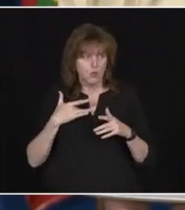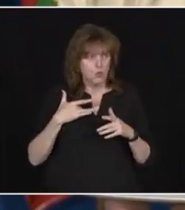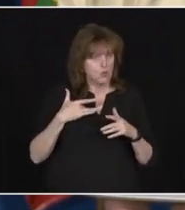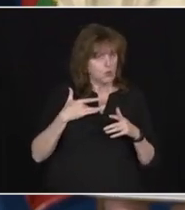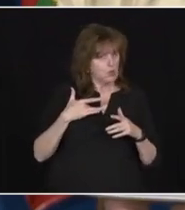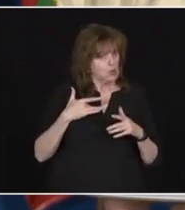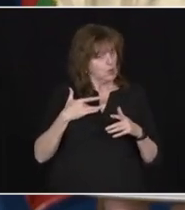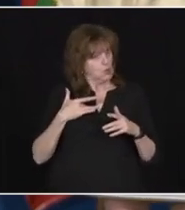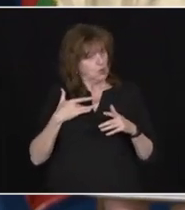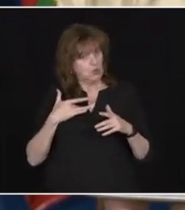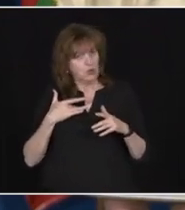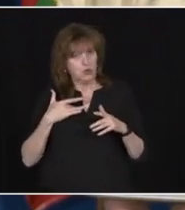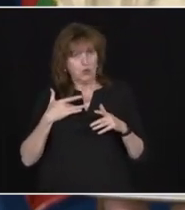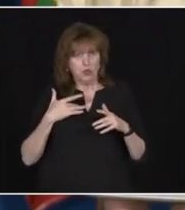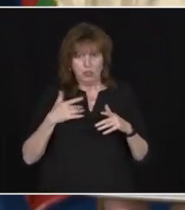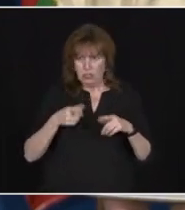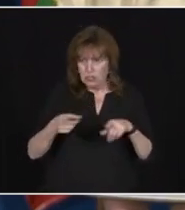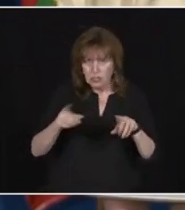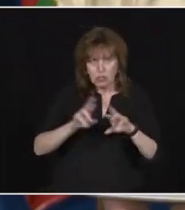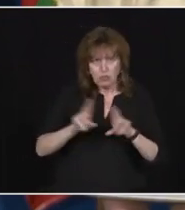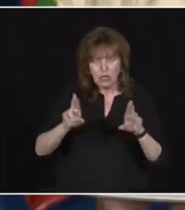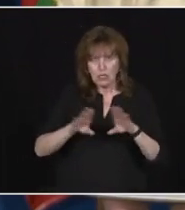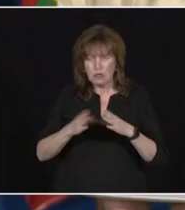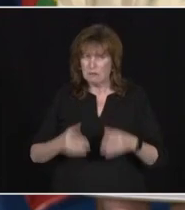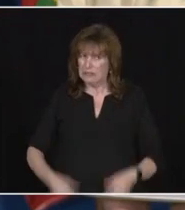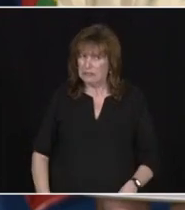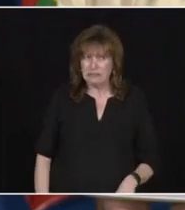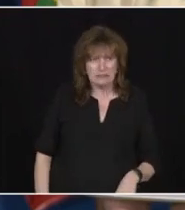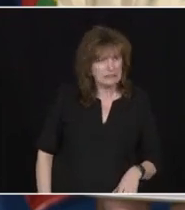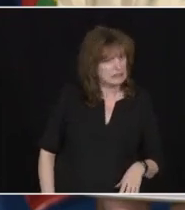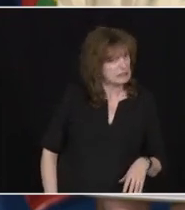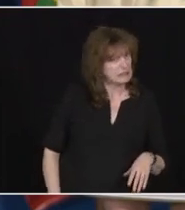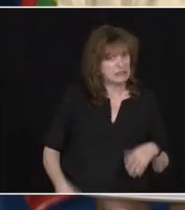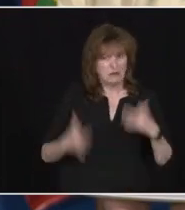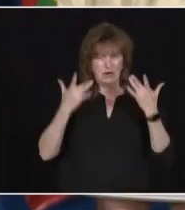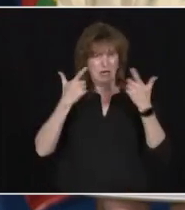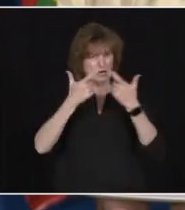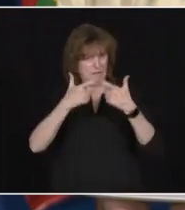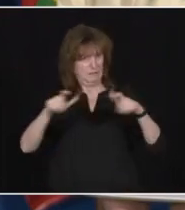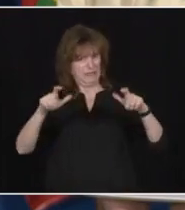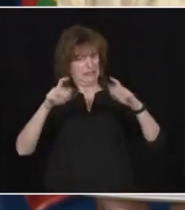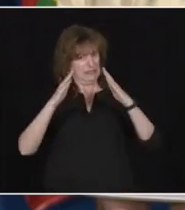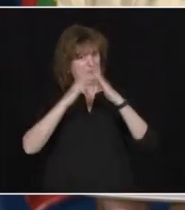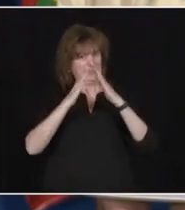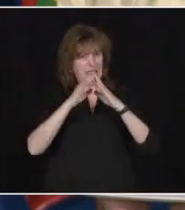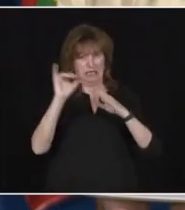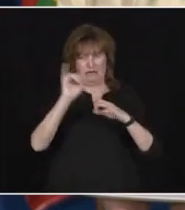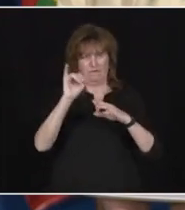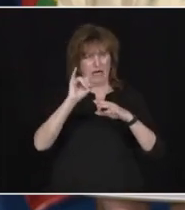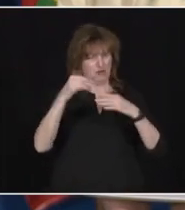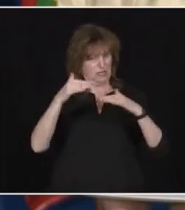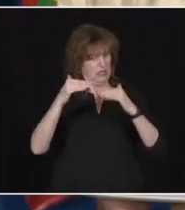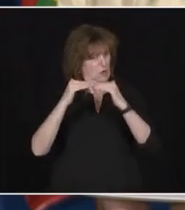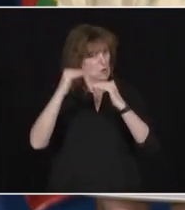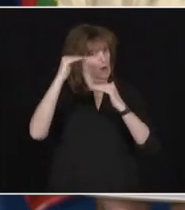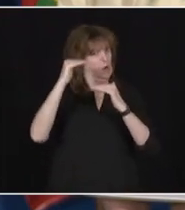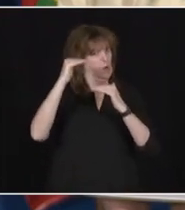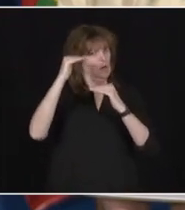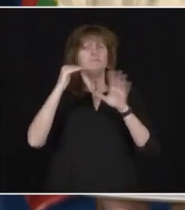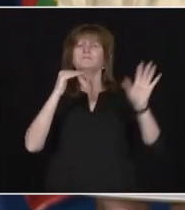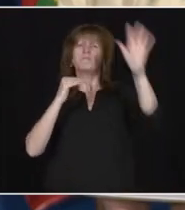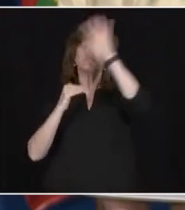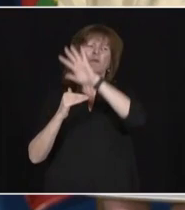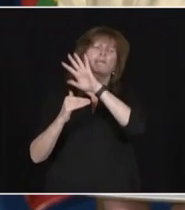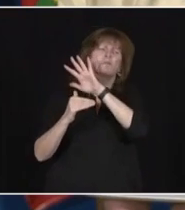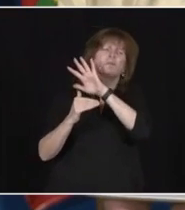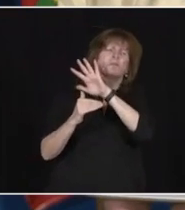to open, pointing out that infections remain higher in big cities than in outlying areas. Mm-hmm. What's your message to some of these big city